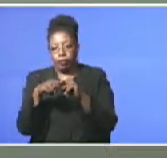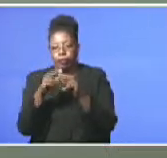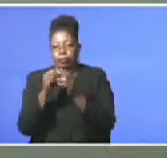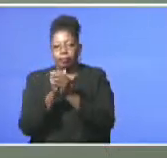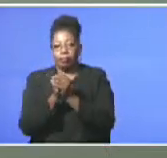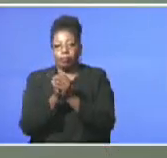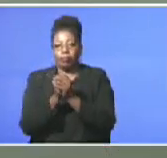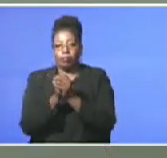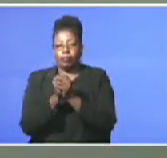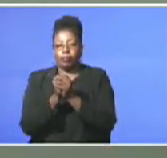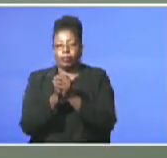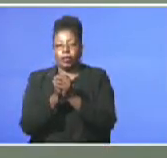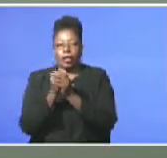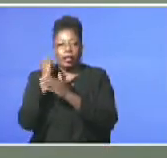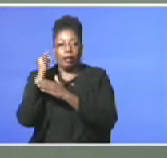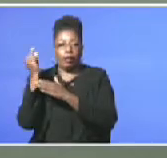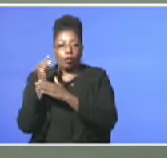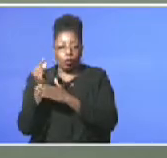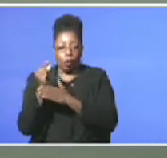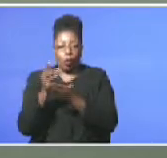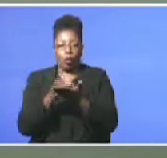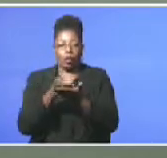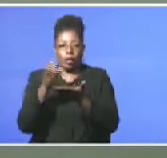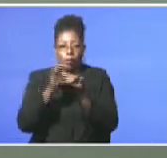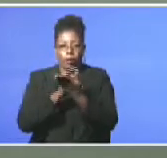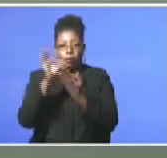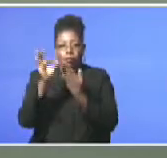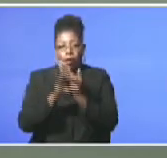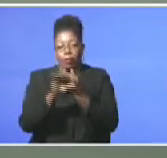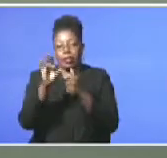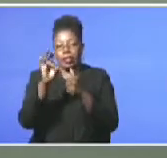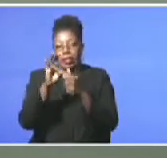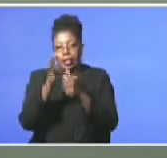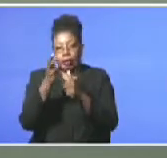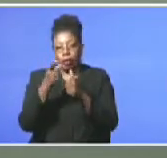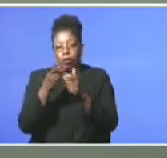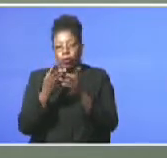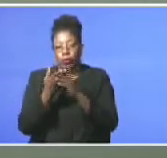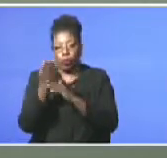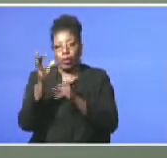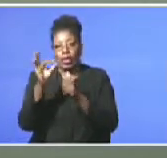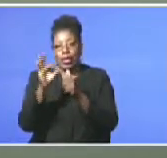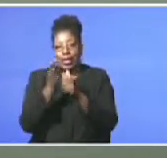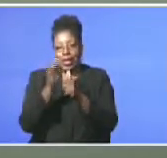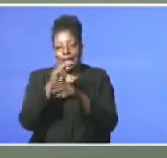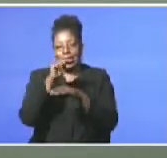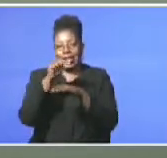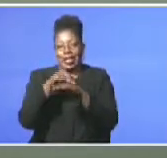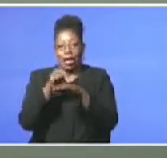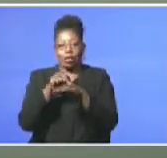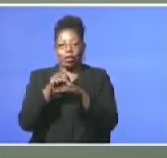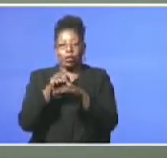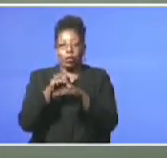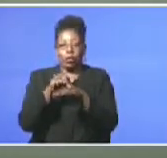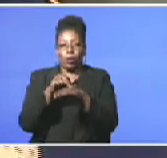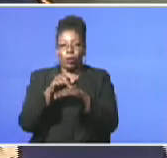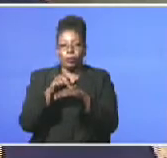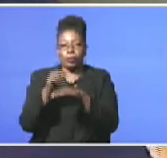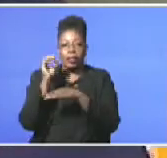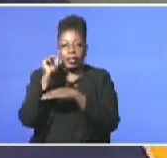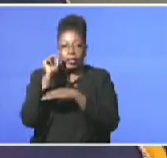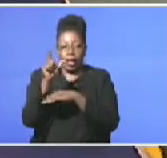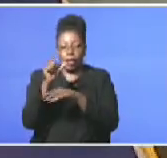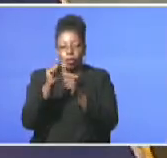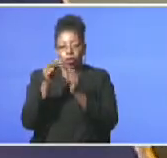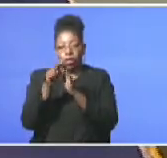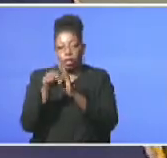ground. The Gold Cup will take place February 7th through the 9th in Abaco. The Nassau Darts Association will be represented.